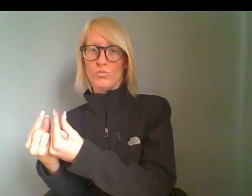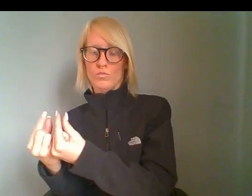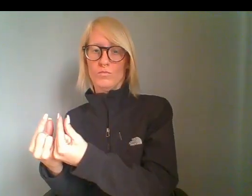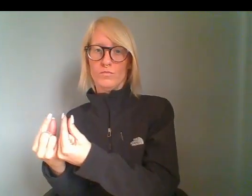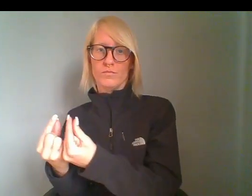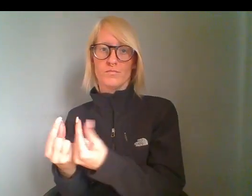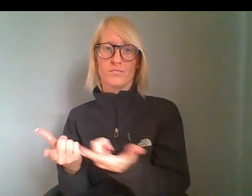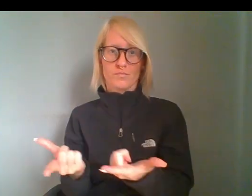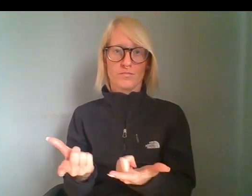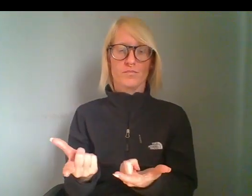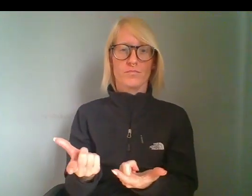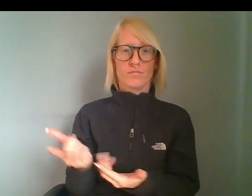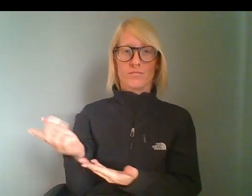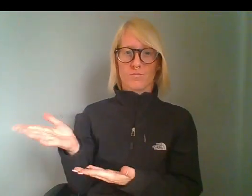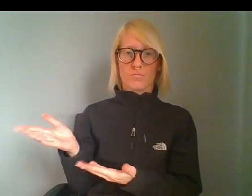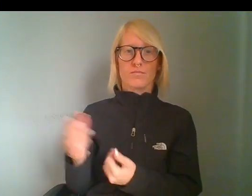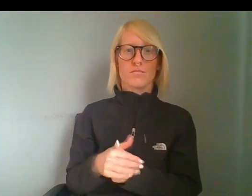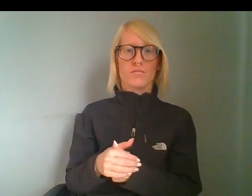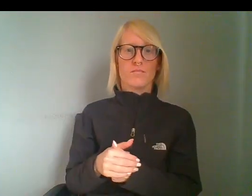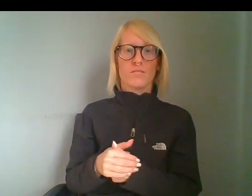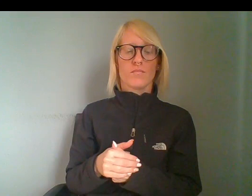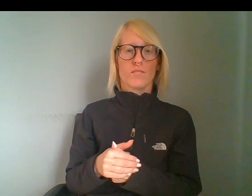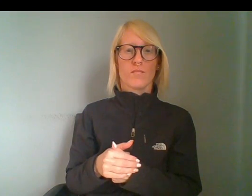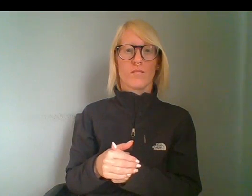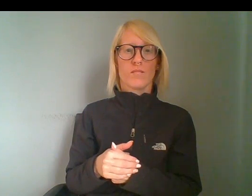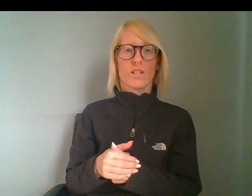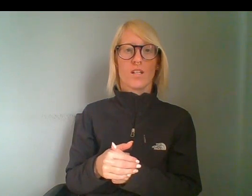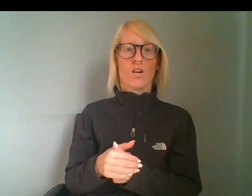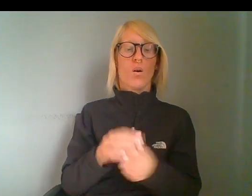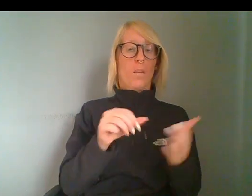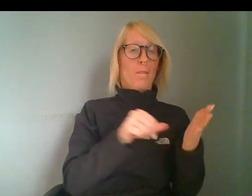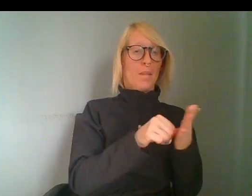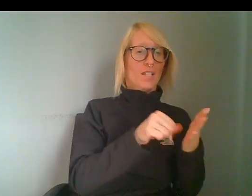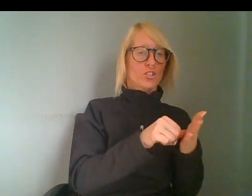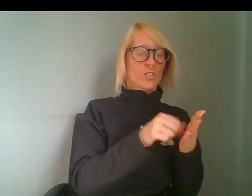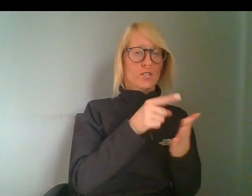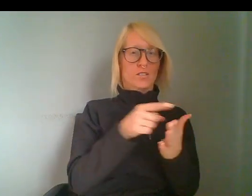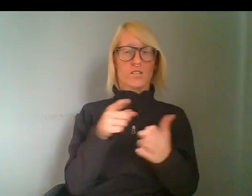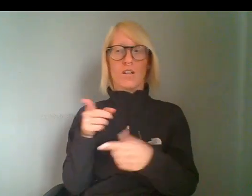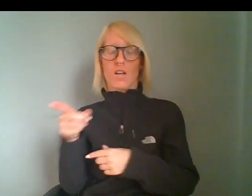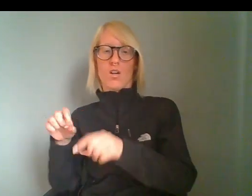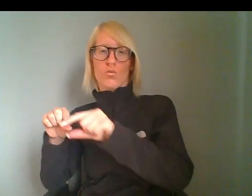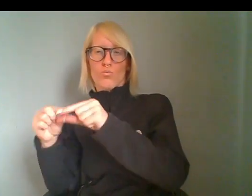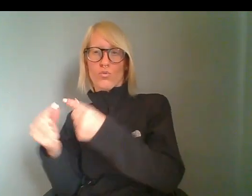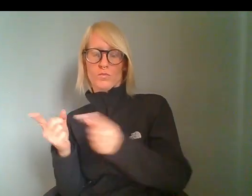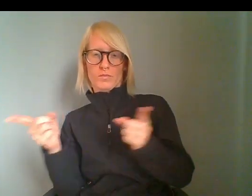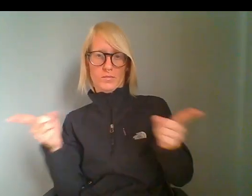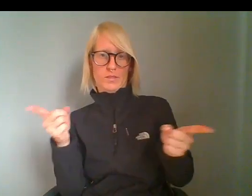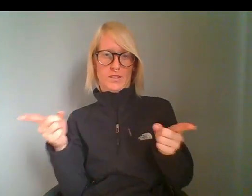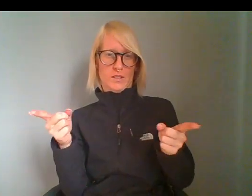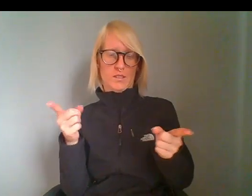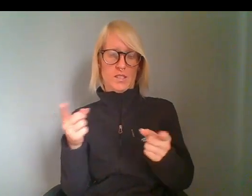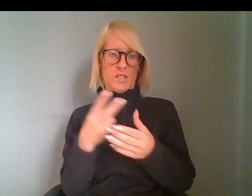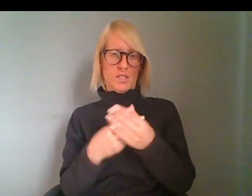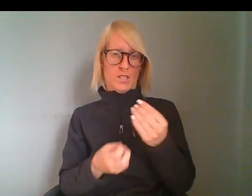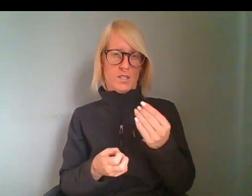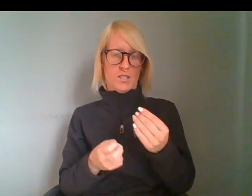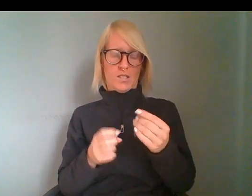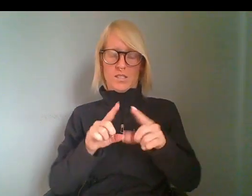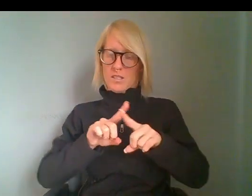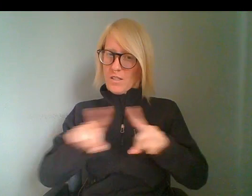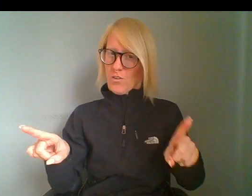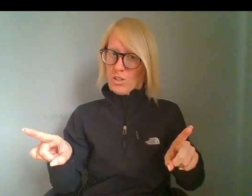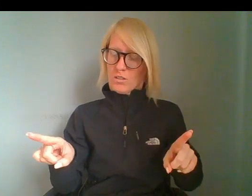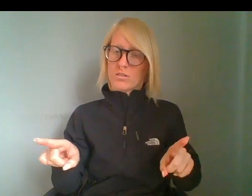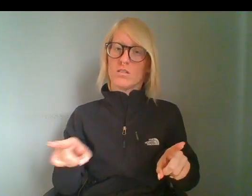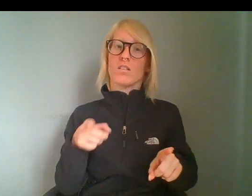Jeanette's sitting back here. Okay, so pages and groups. Couple things you need to think about. Be very careful if you set up